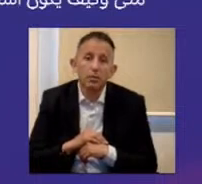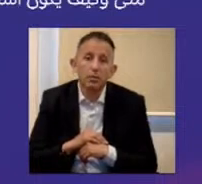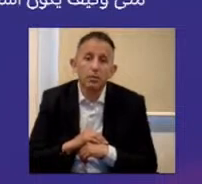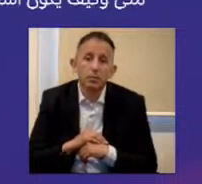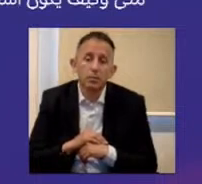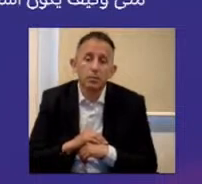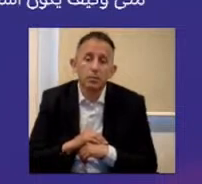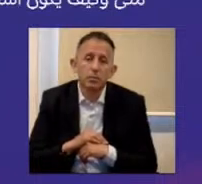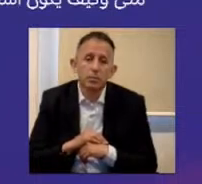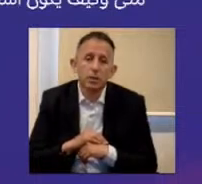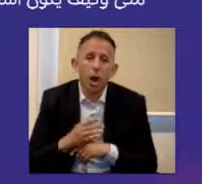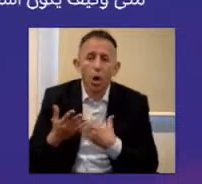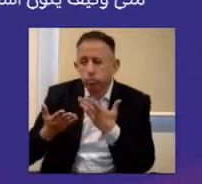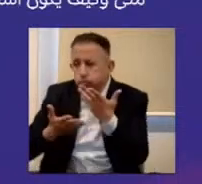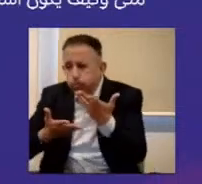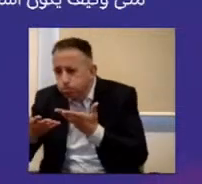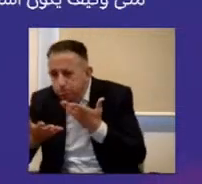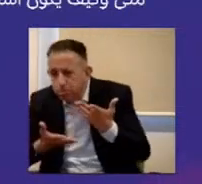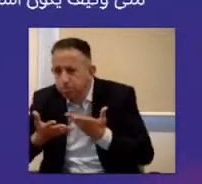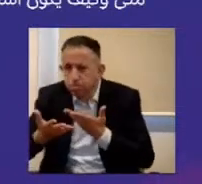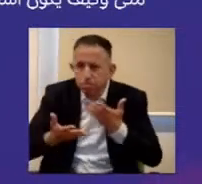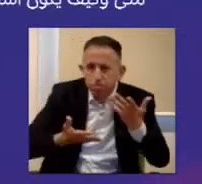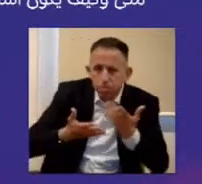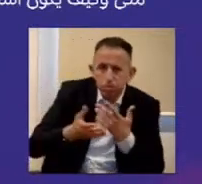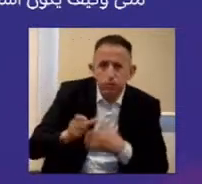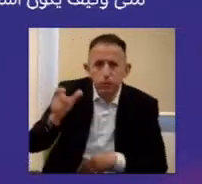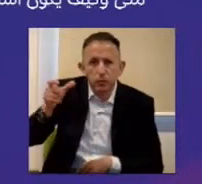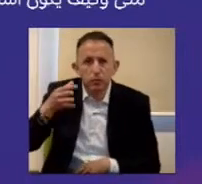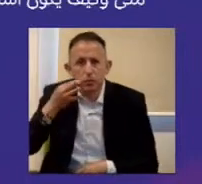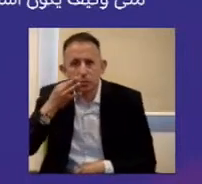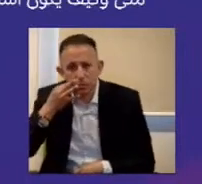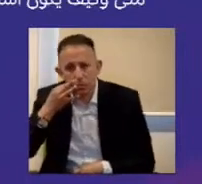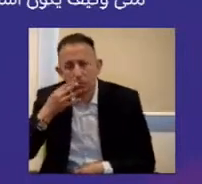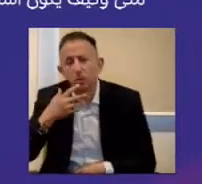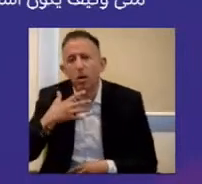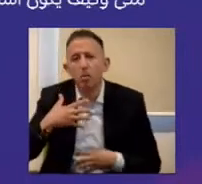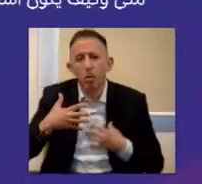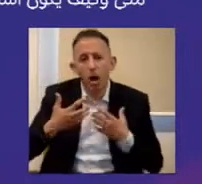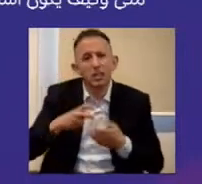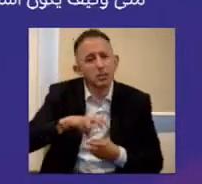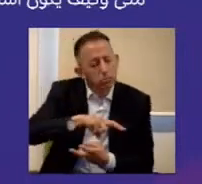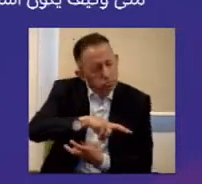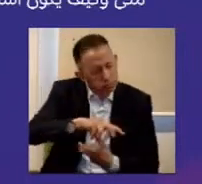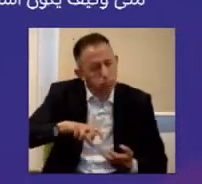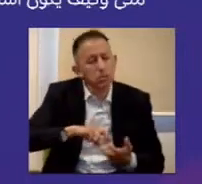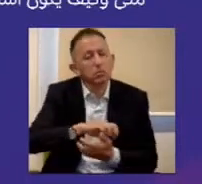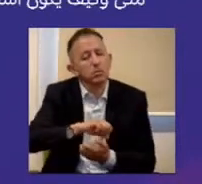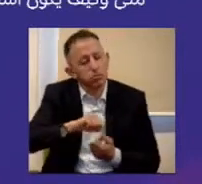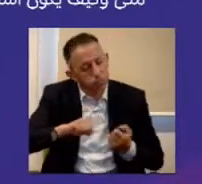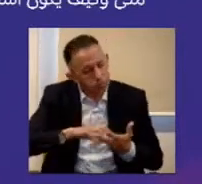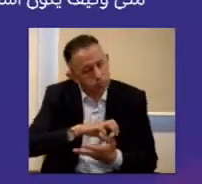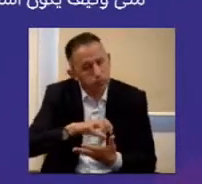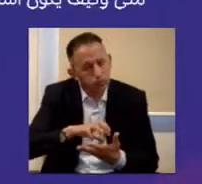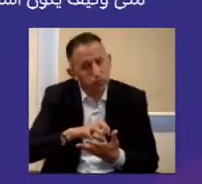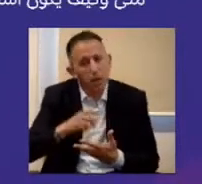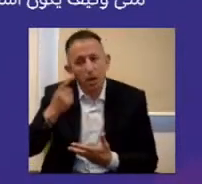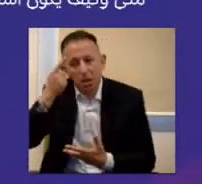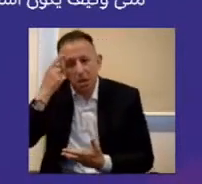It's much more difficult to develop a driverless car with a driver than without the